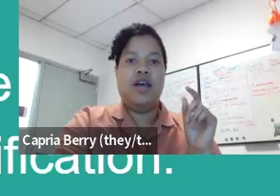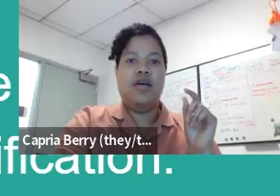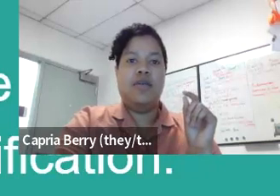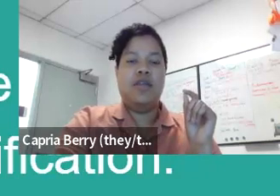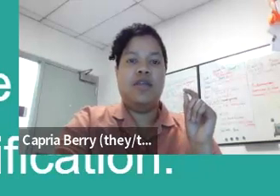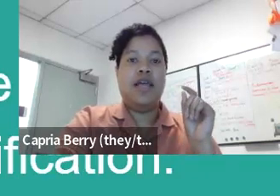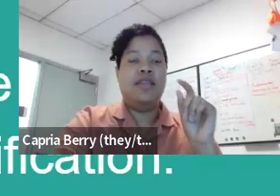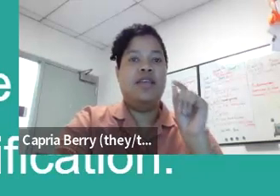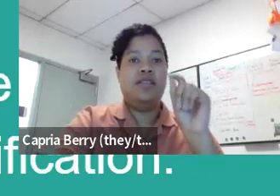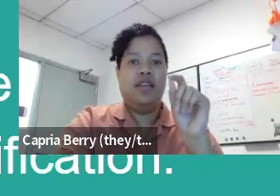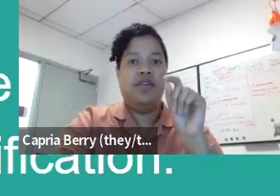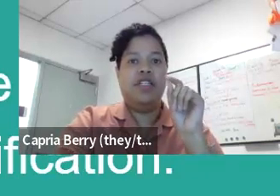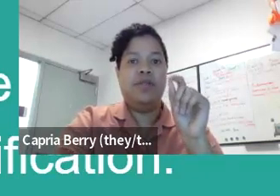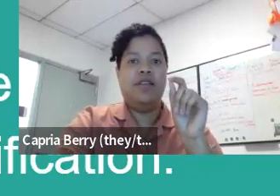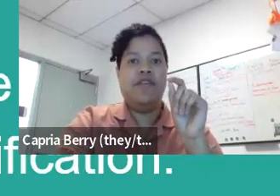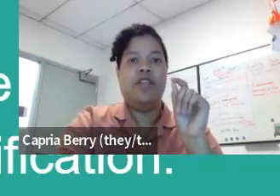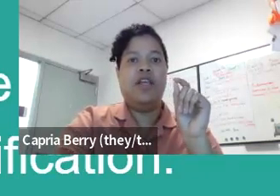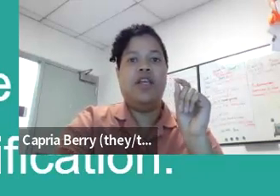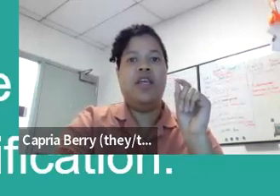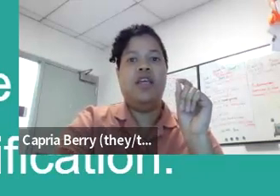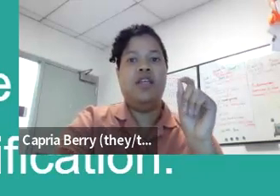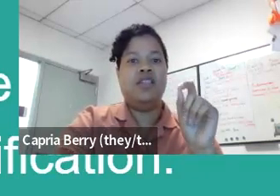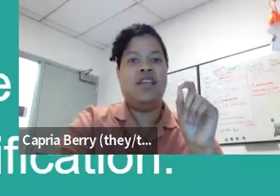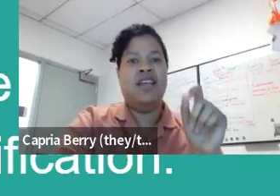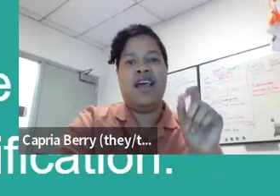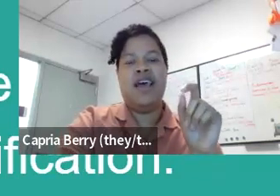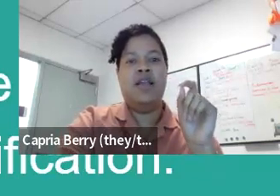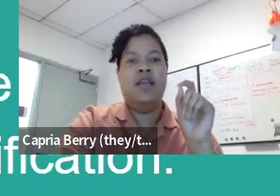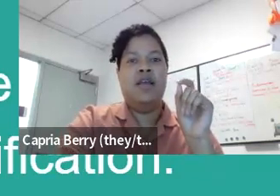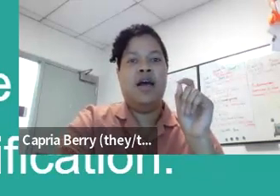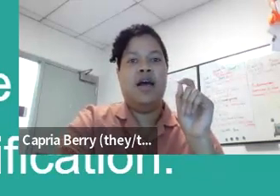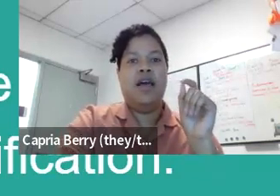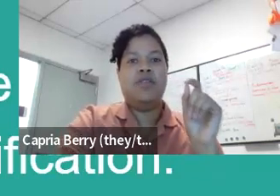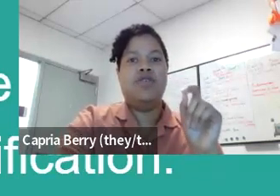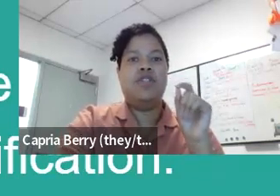disability justice outside of the academy